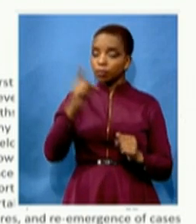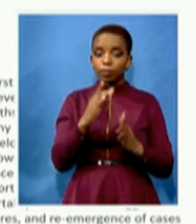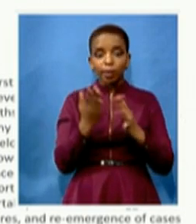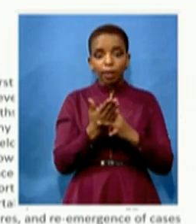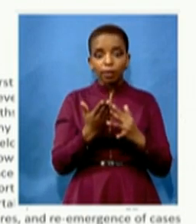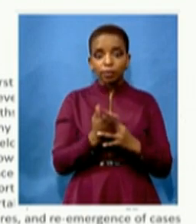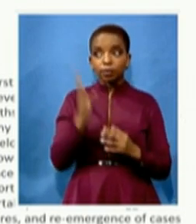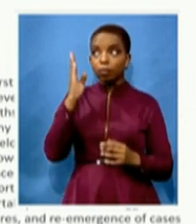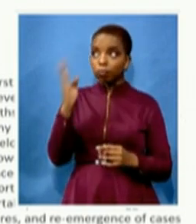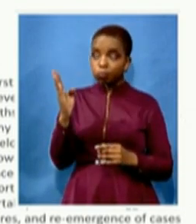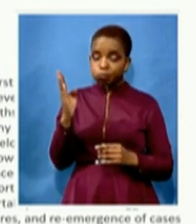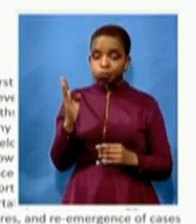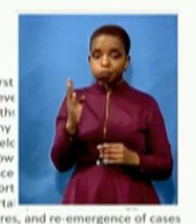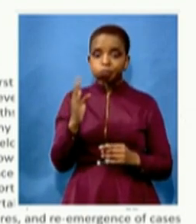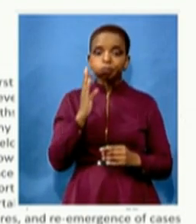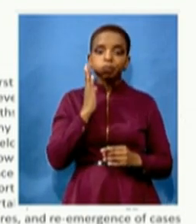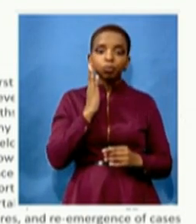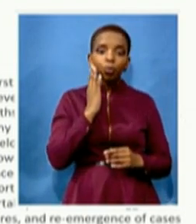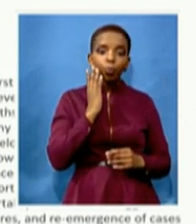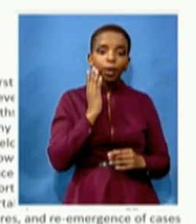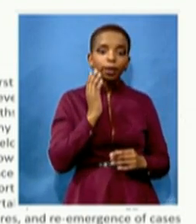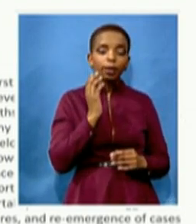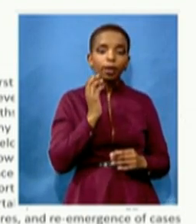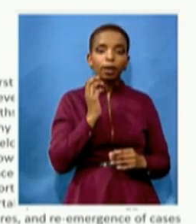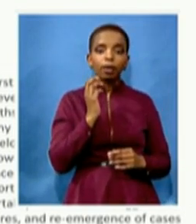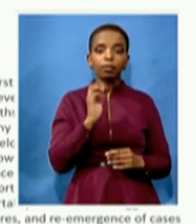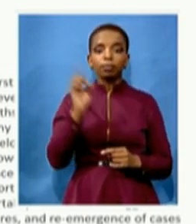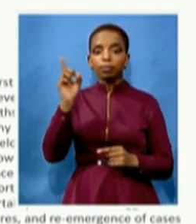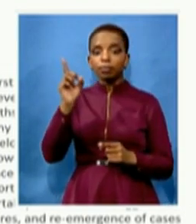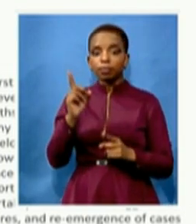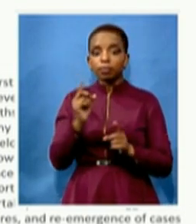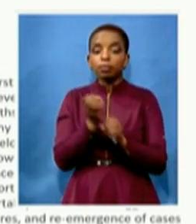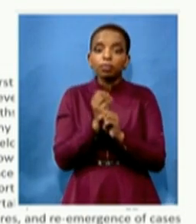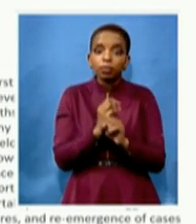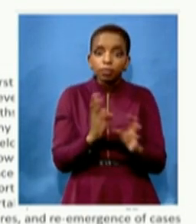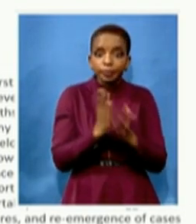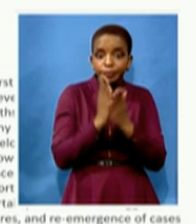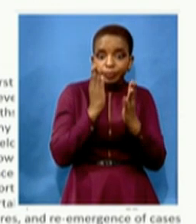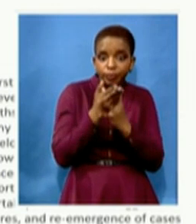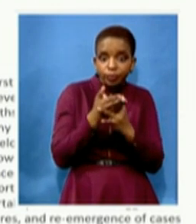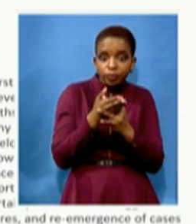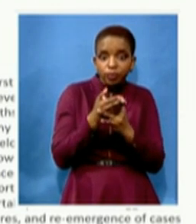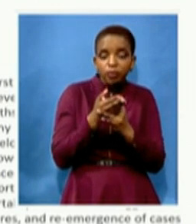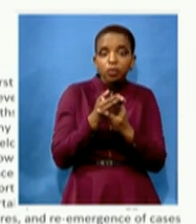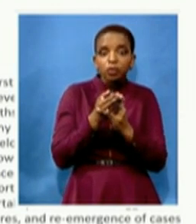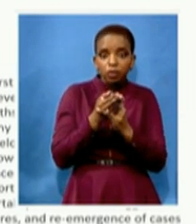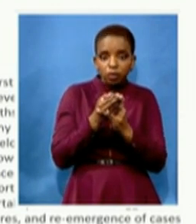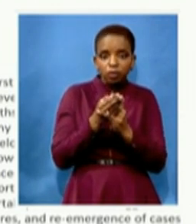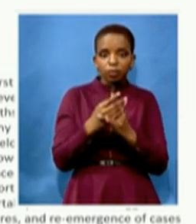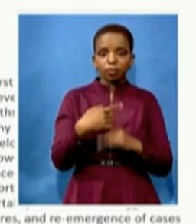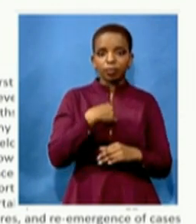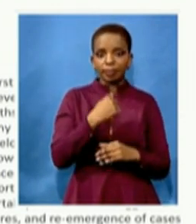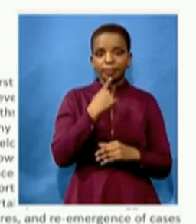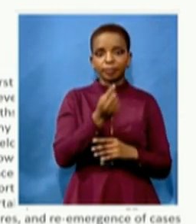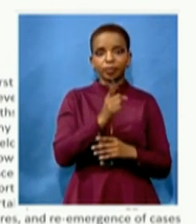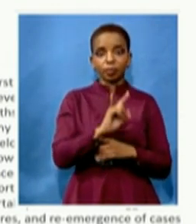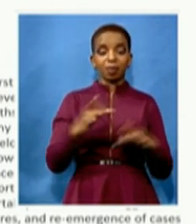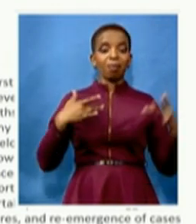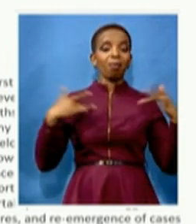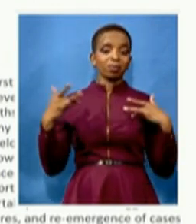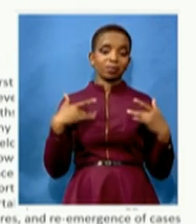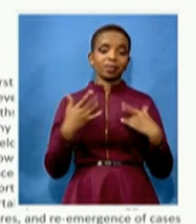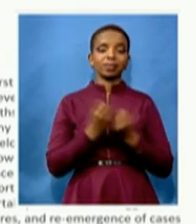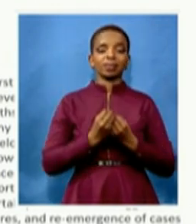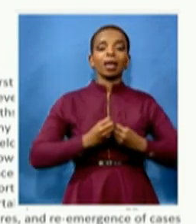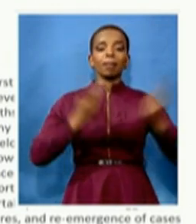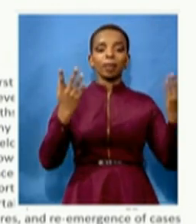the non-pharmaceutical interventions like lockdown are lifted. So lots of concerns, lots of uncertainty, and that's really the message that the take-home